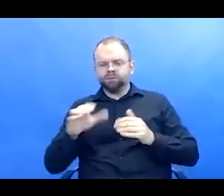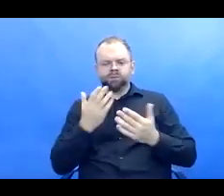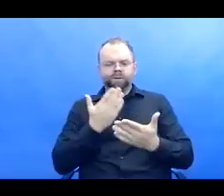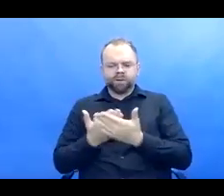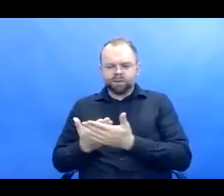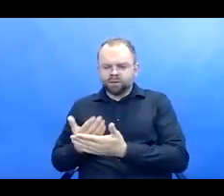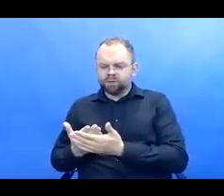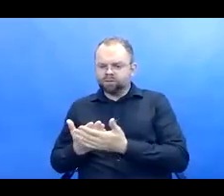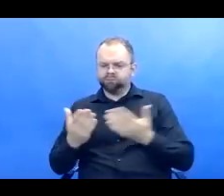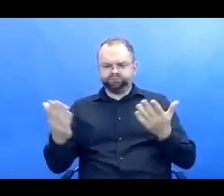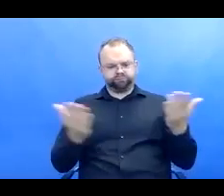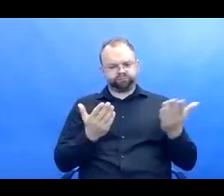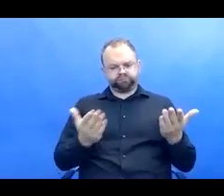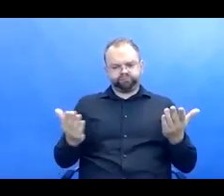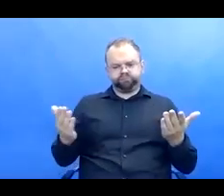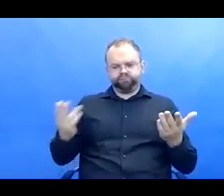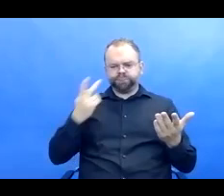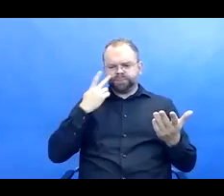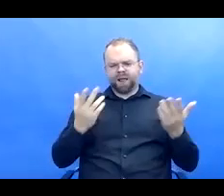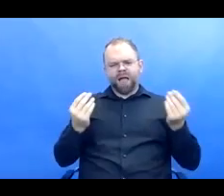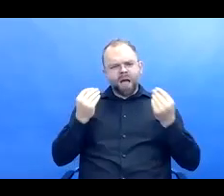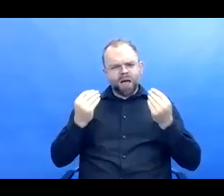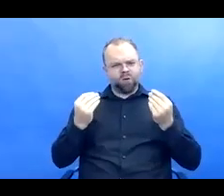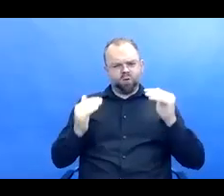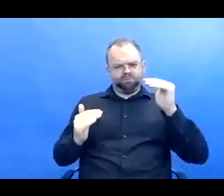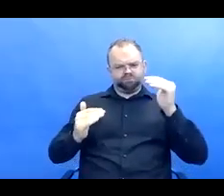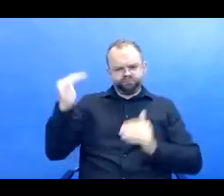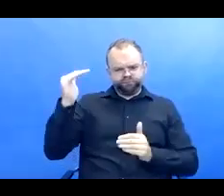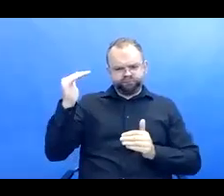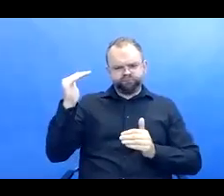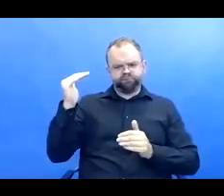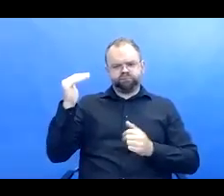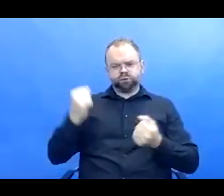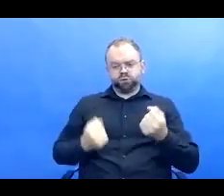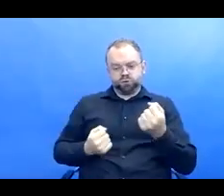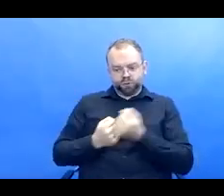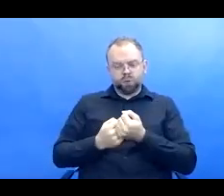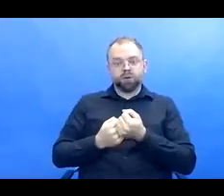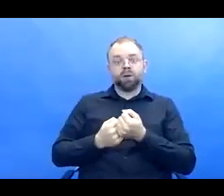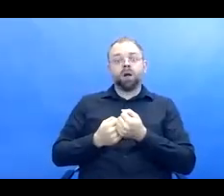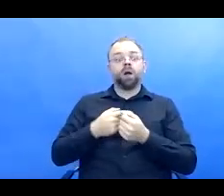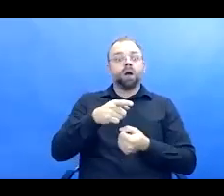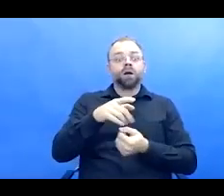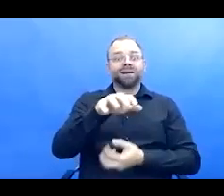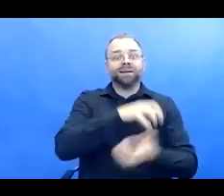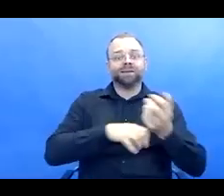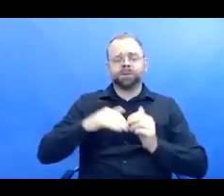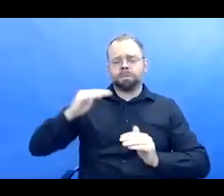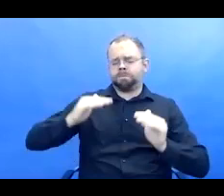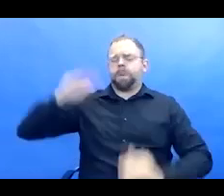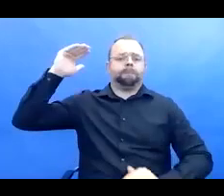the crisis. And that countries who have more developed social protection systems have been in better position to provide